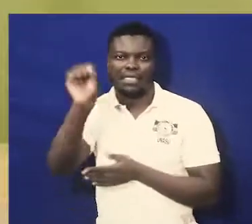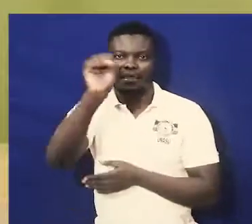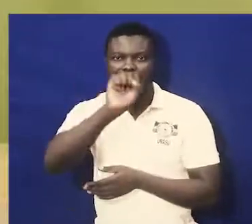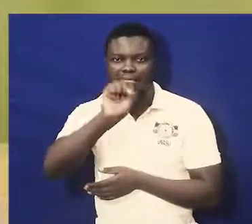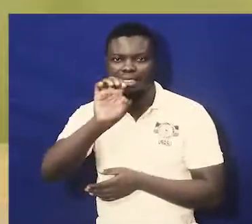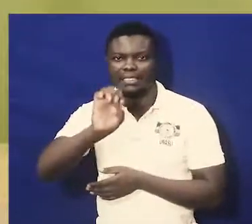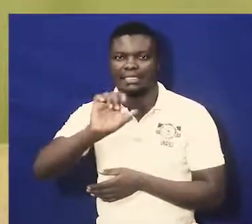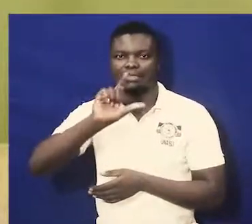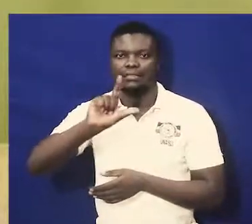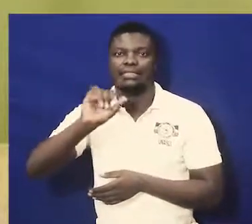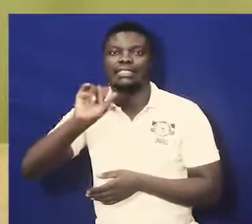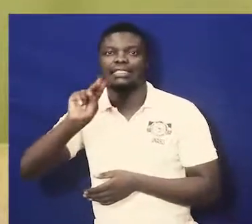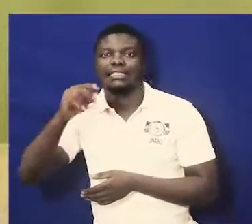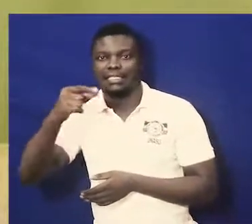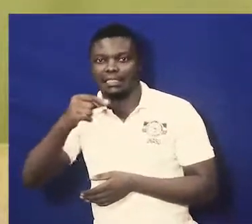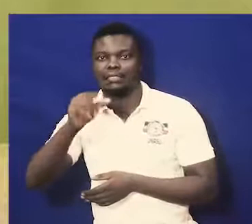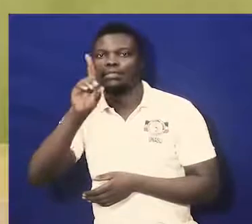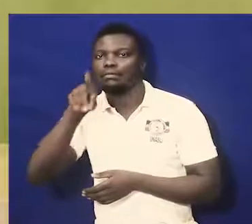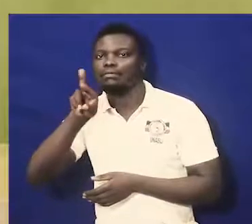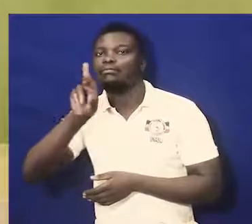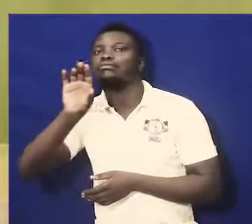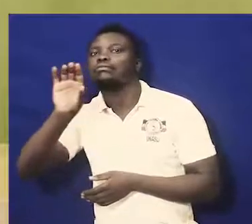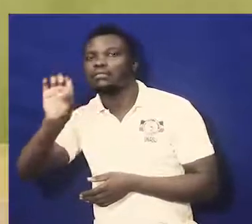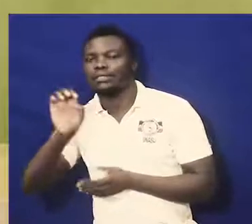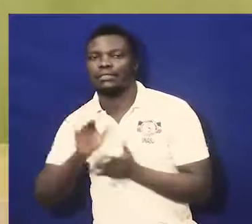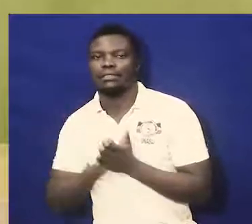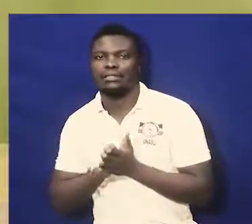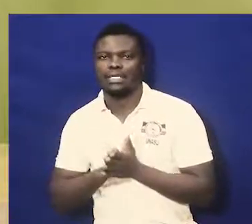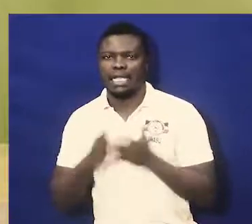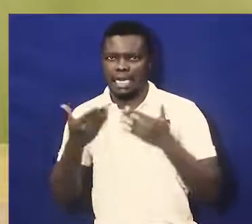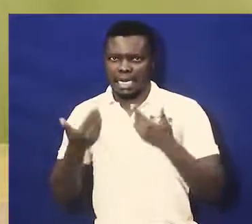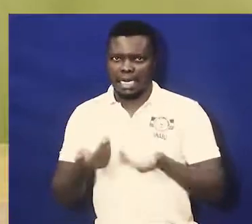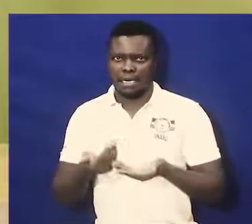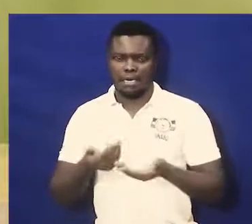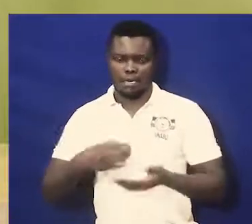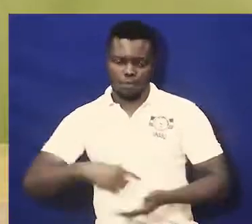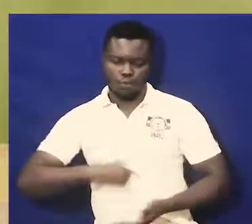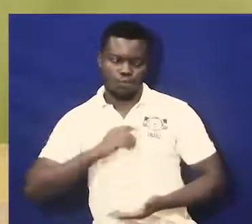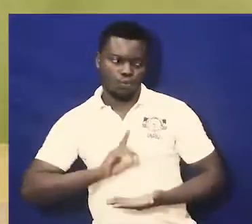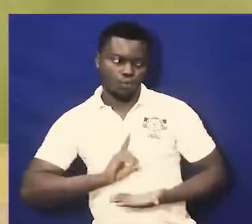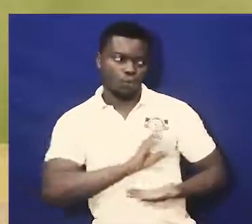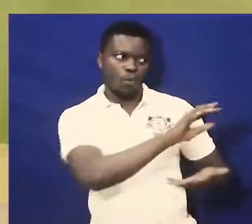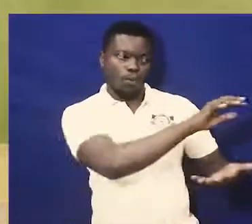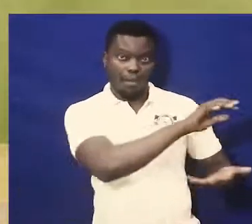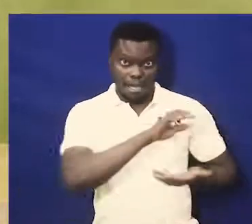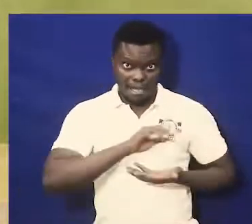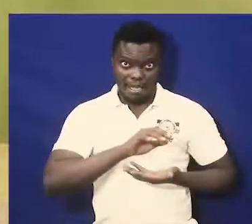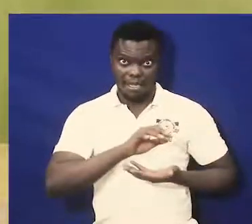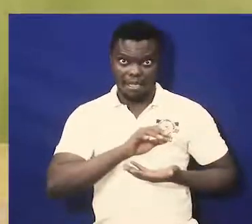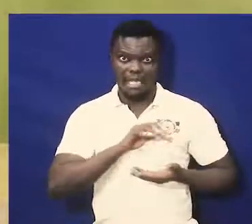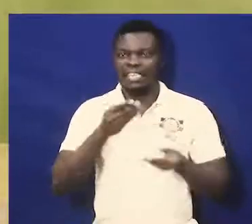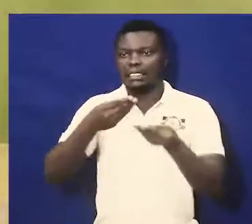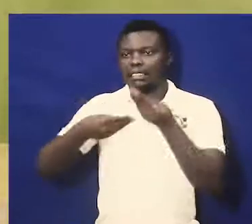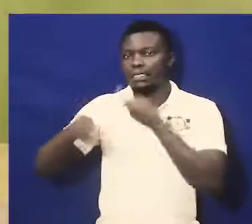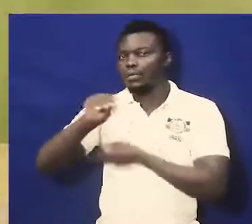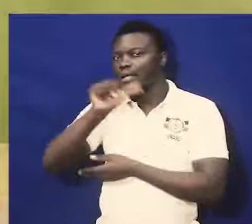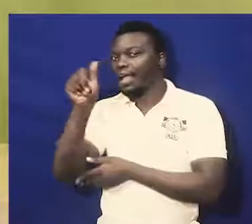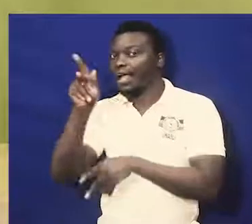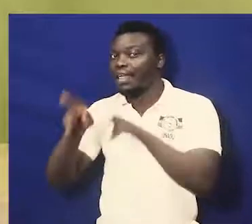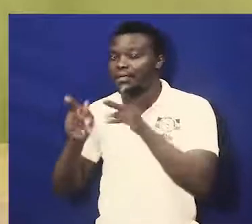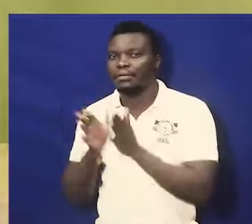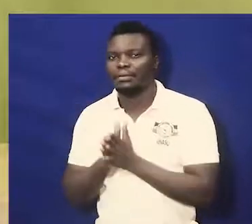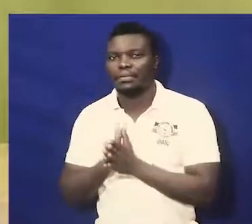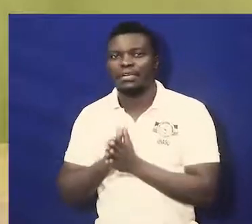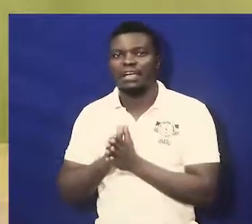Now, retailers resell items to other people at